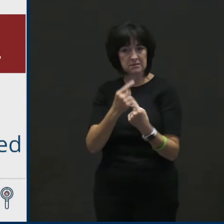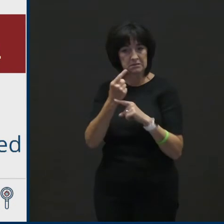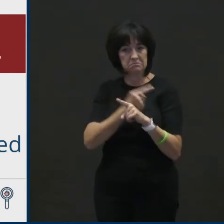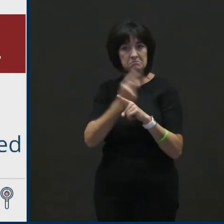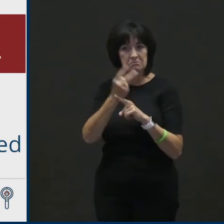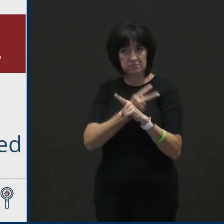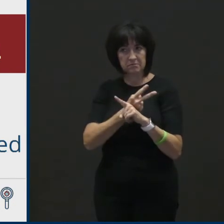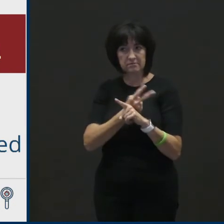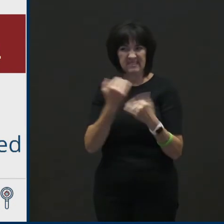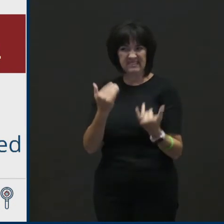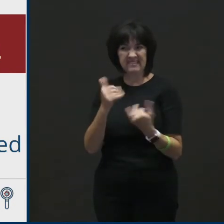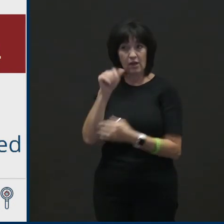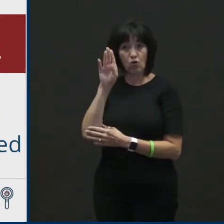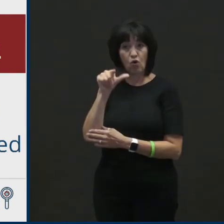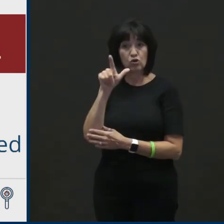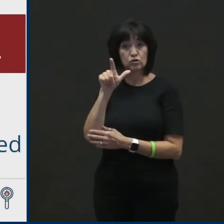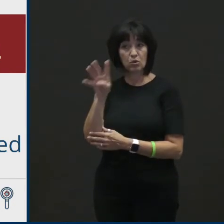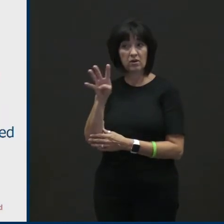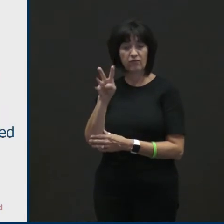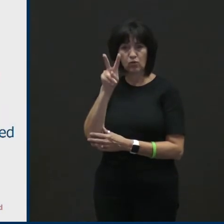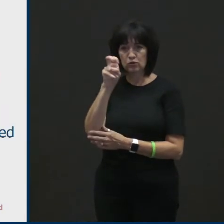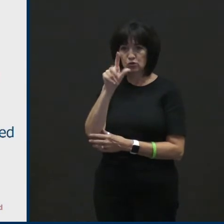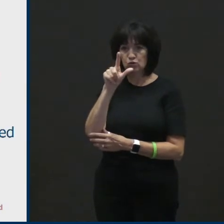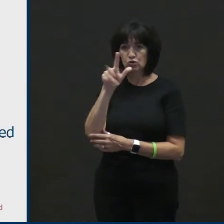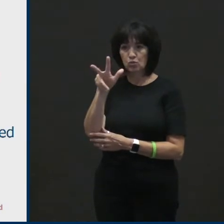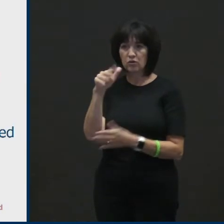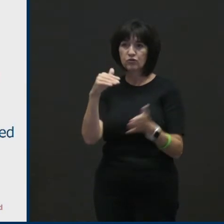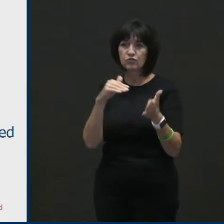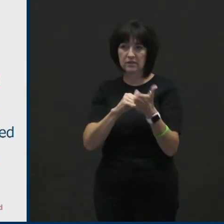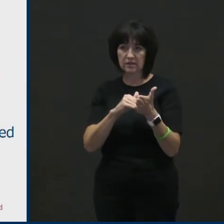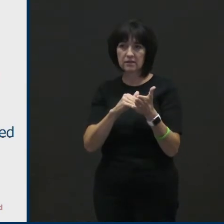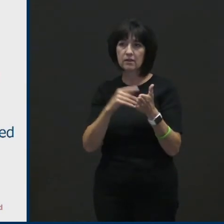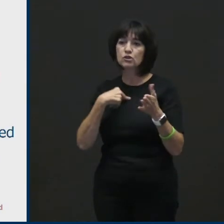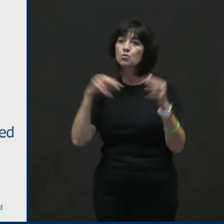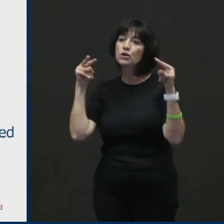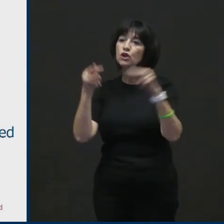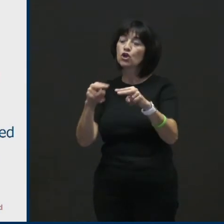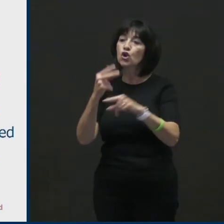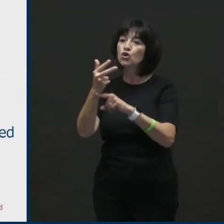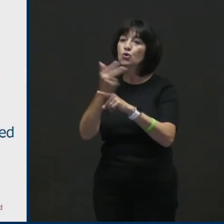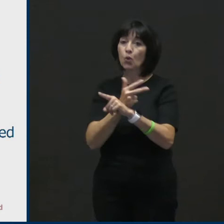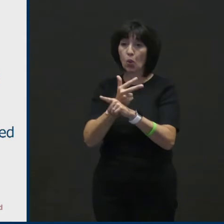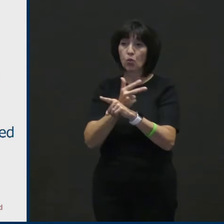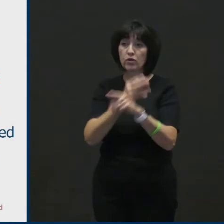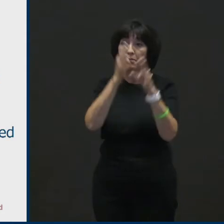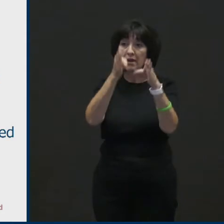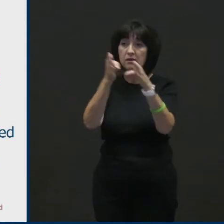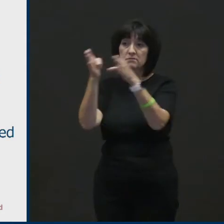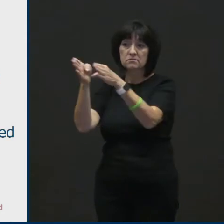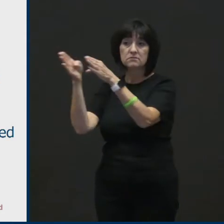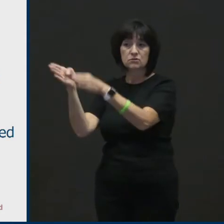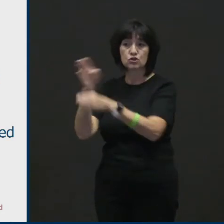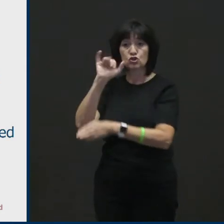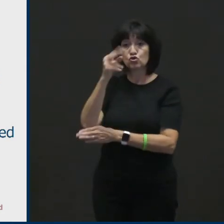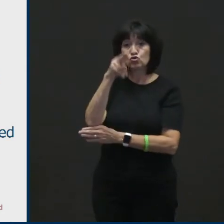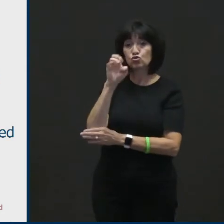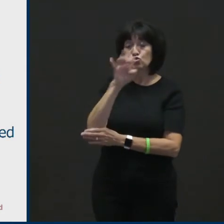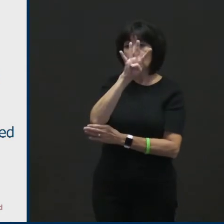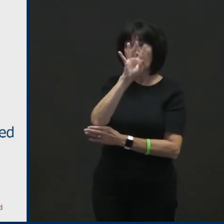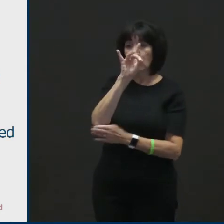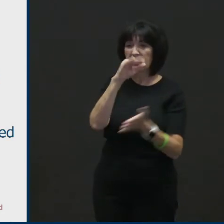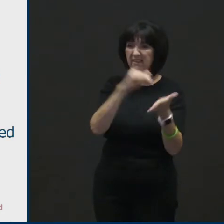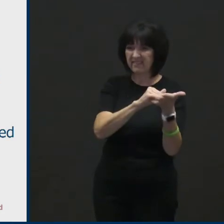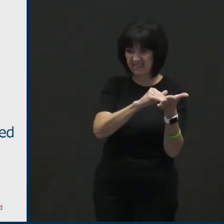still a lot of work to do. And if you break that down and we look at the 3 months individually, June we were able to get 48,000, which is great.